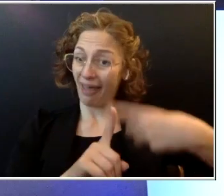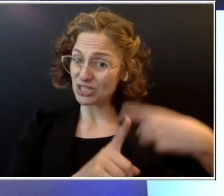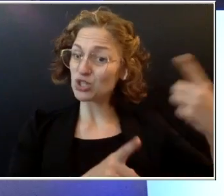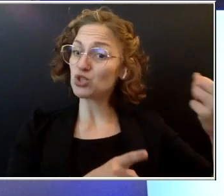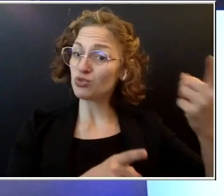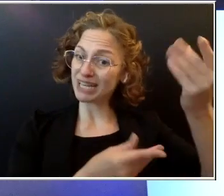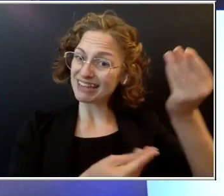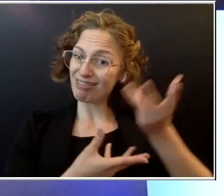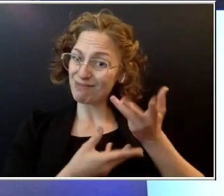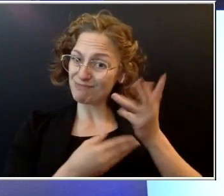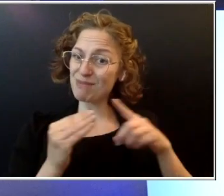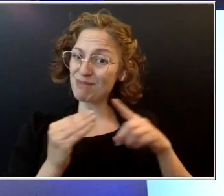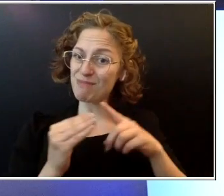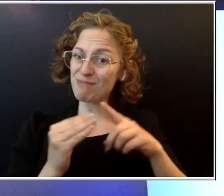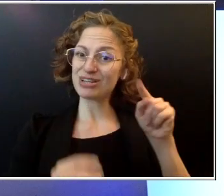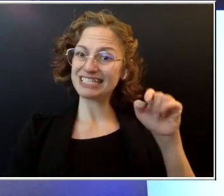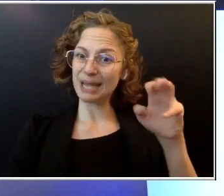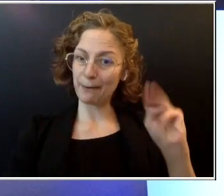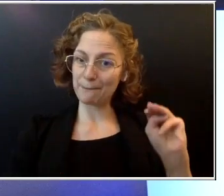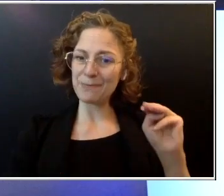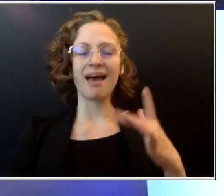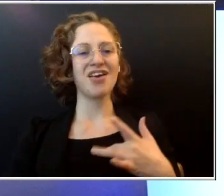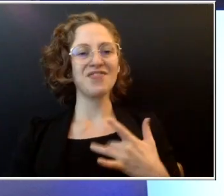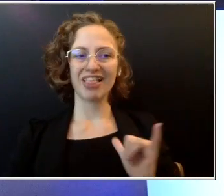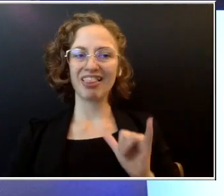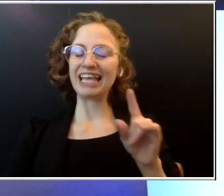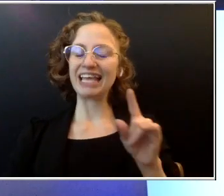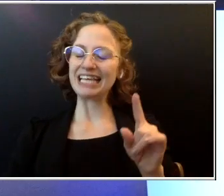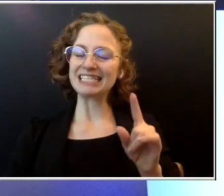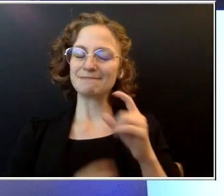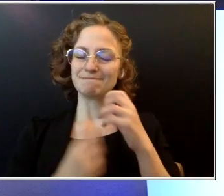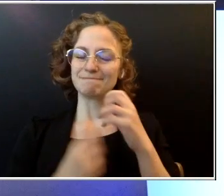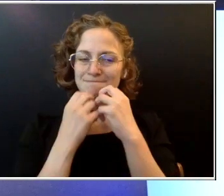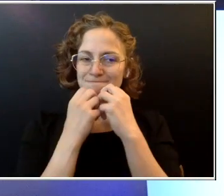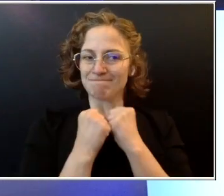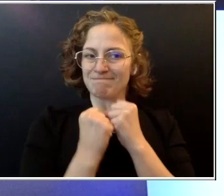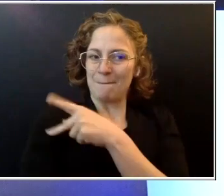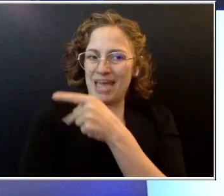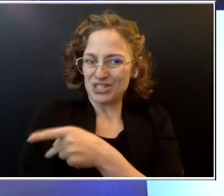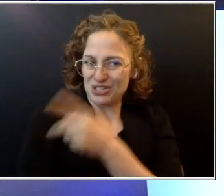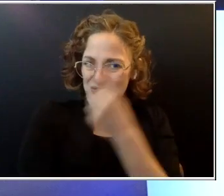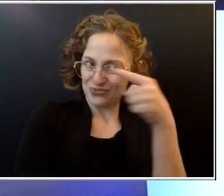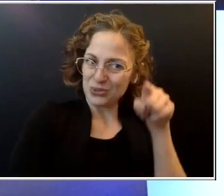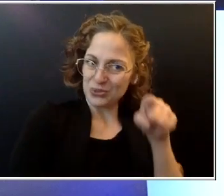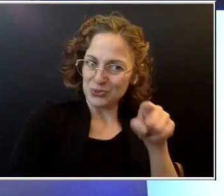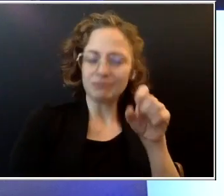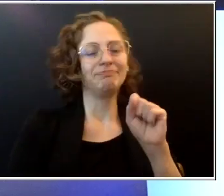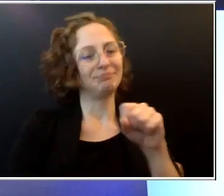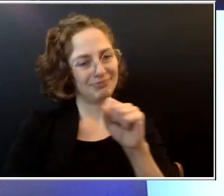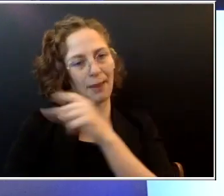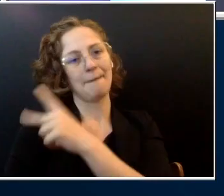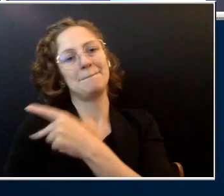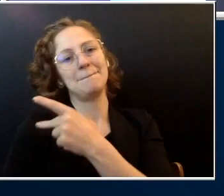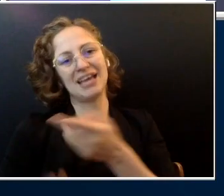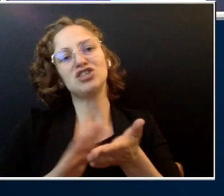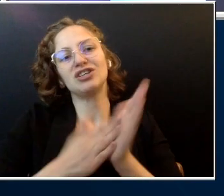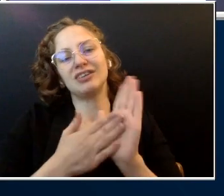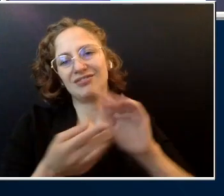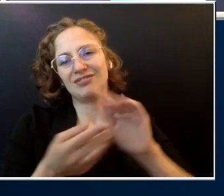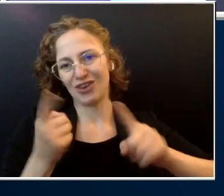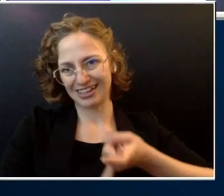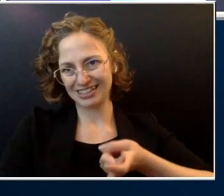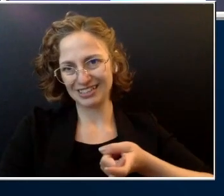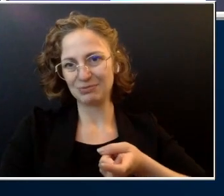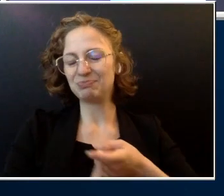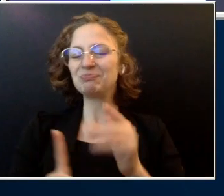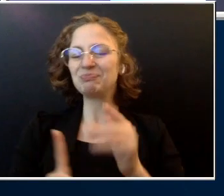special, memorable patient of yours. Like you said, patient turned friend. No doubt, patient turned friend. Kristen, same question. You're part